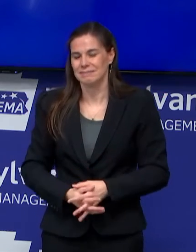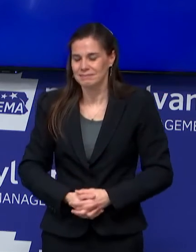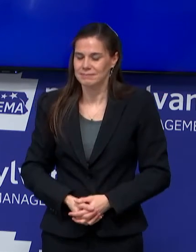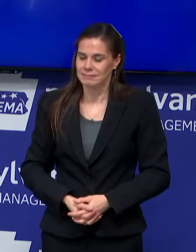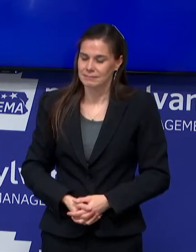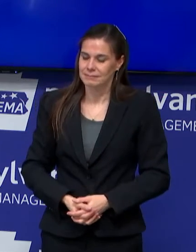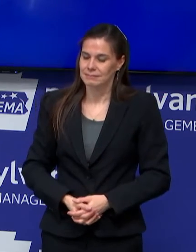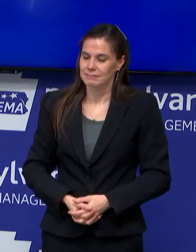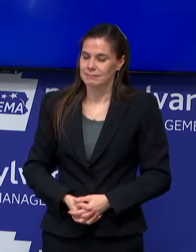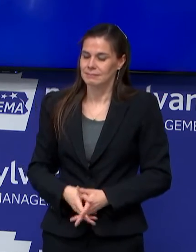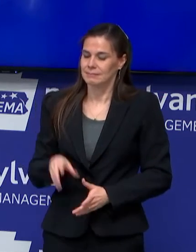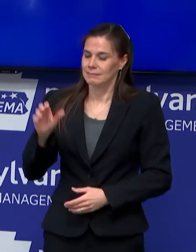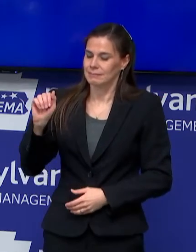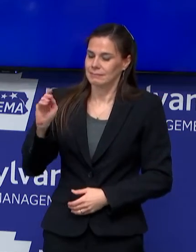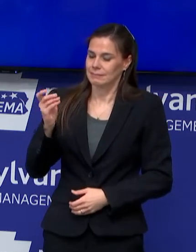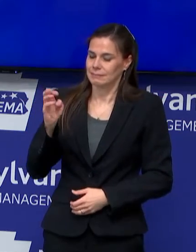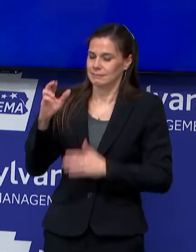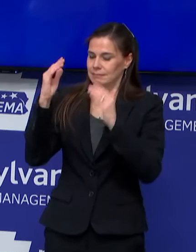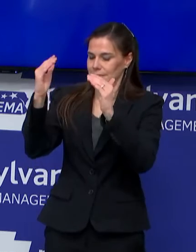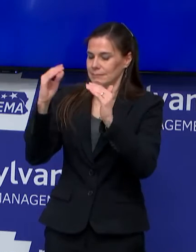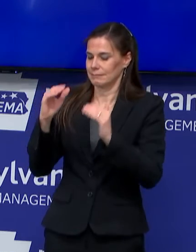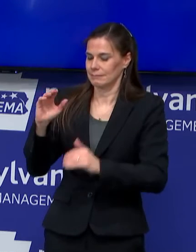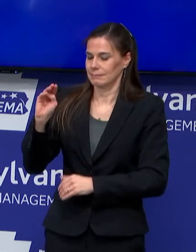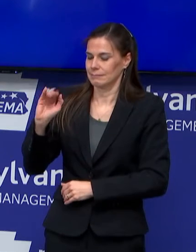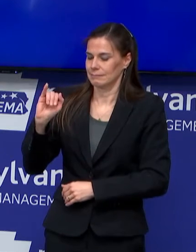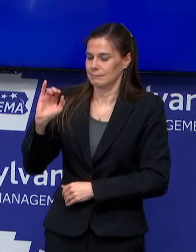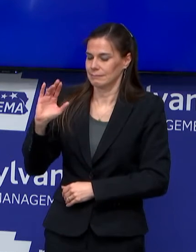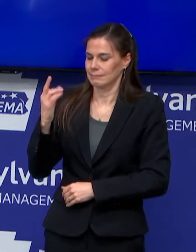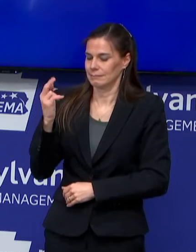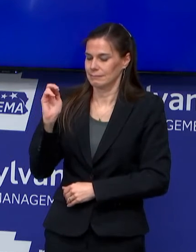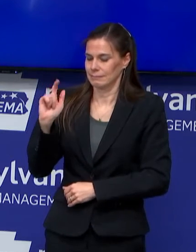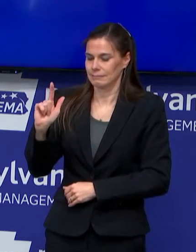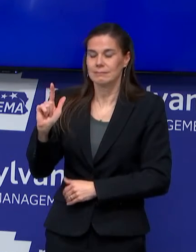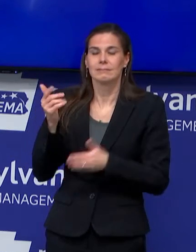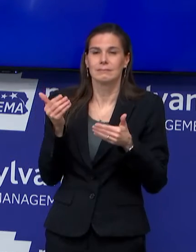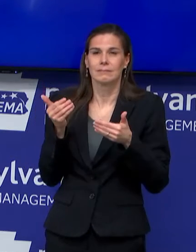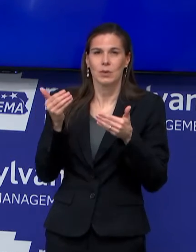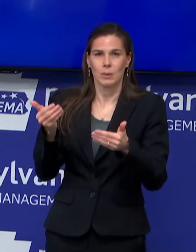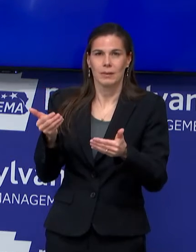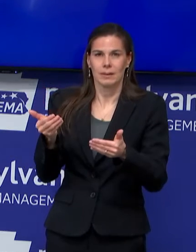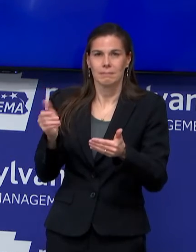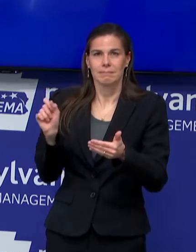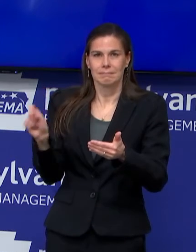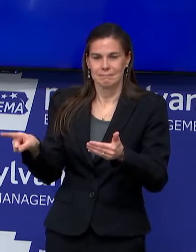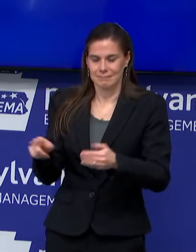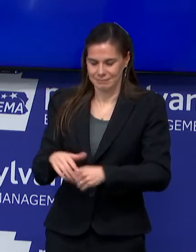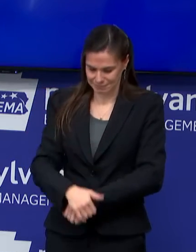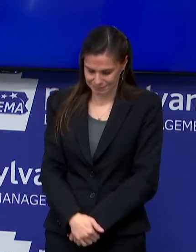Next, we have Michael Gorsigner from CBS 21. You should be able to unmute.